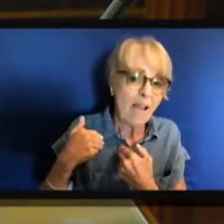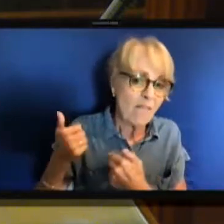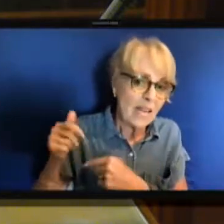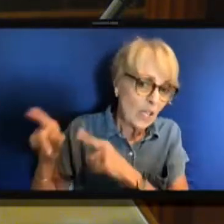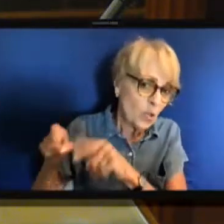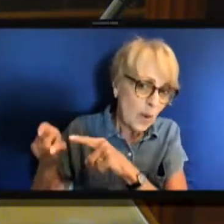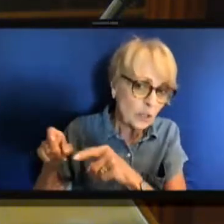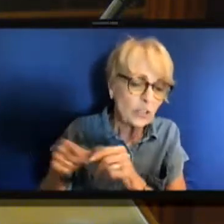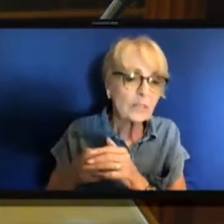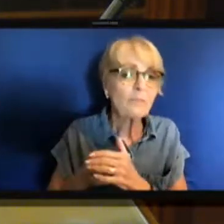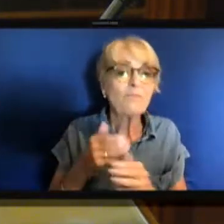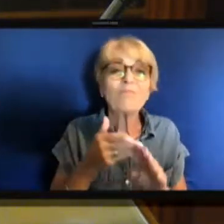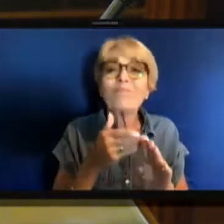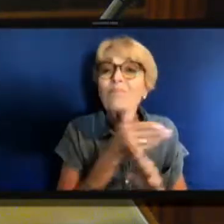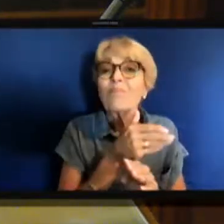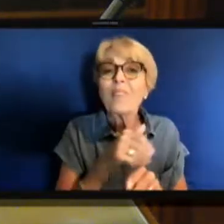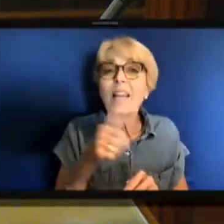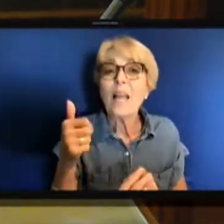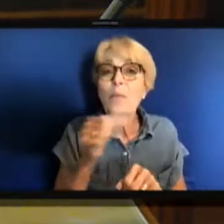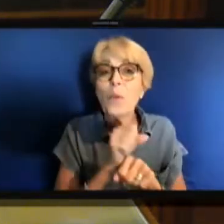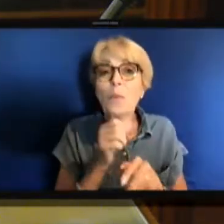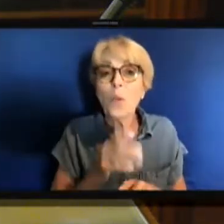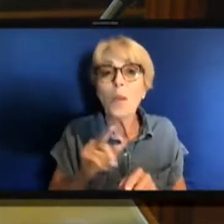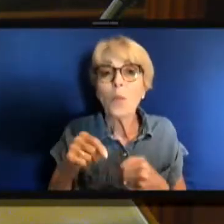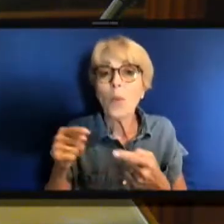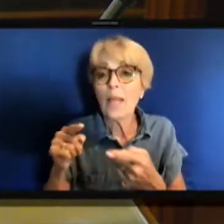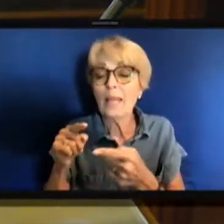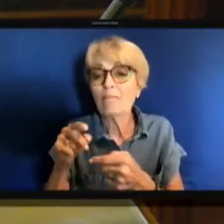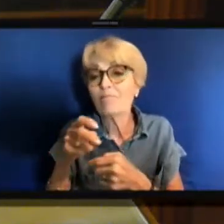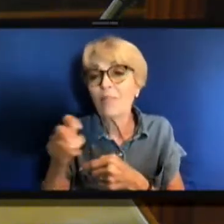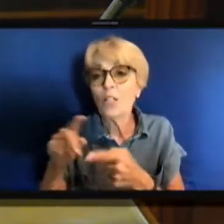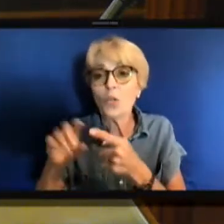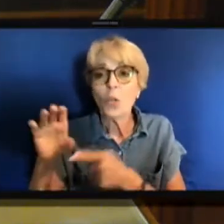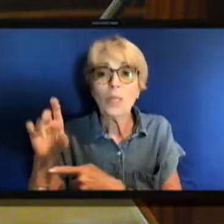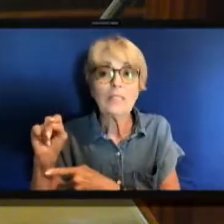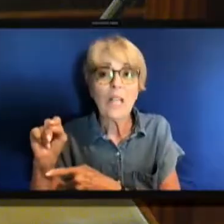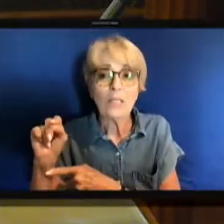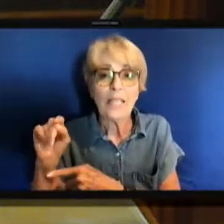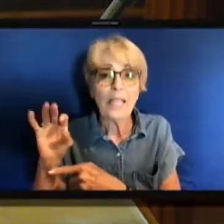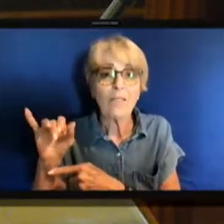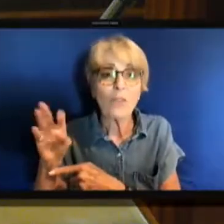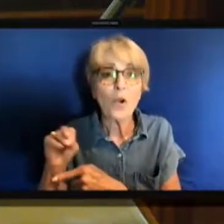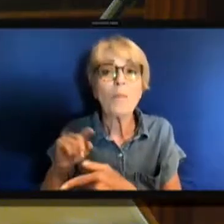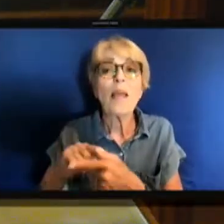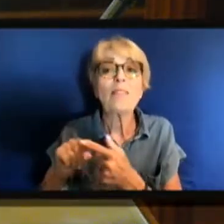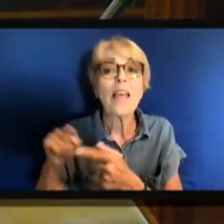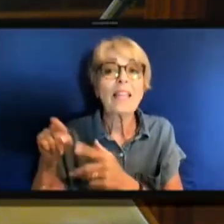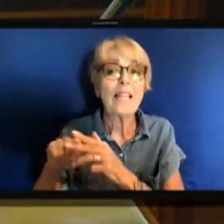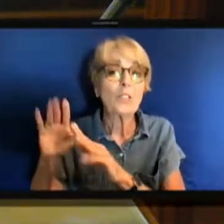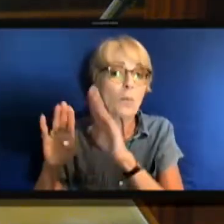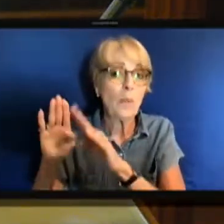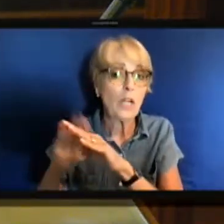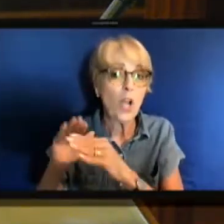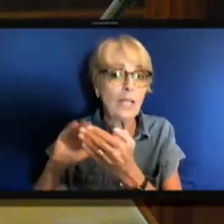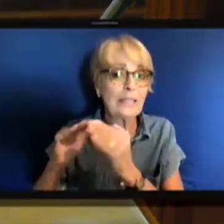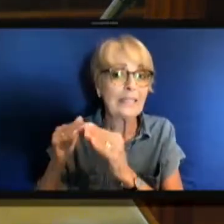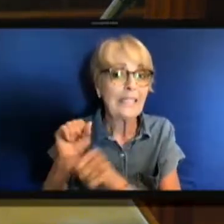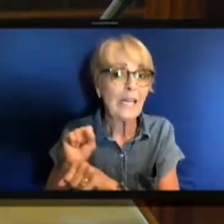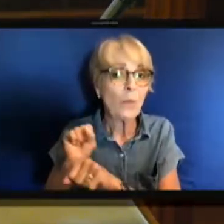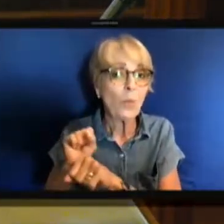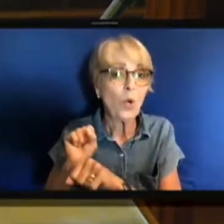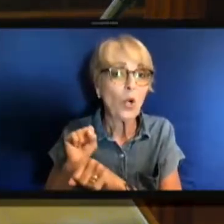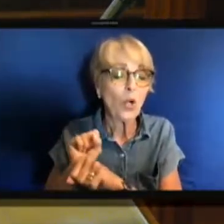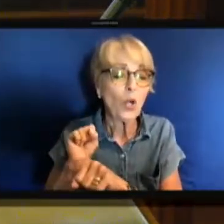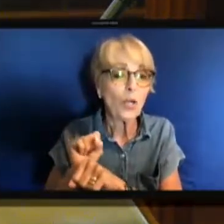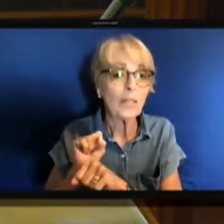we had a former employee who went to a consulting firm, and that consulting firm was then bidding on city work. And, you know, this person was